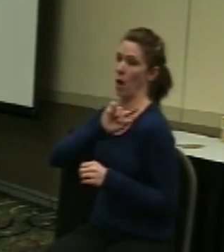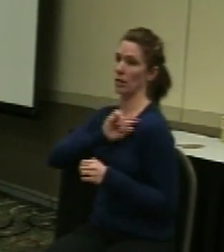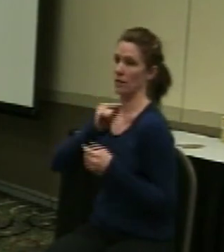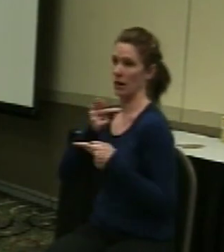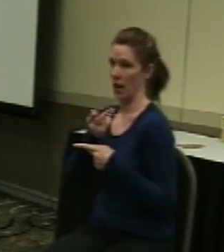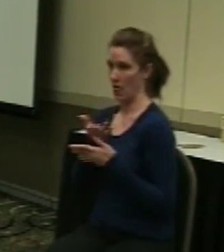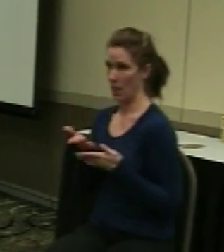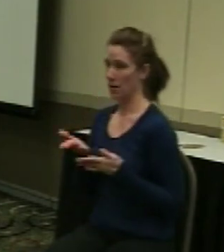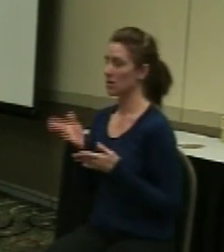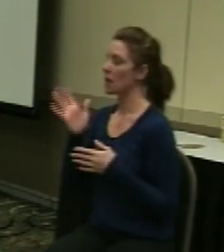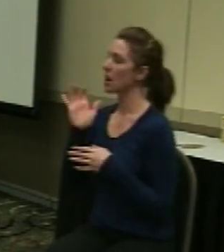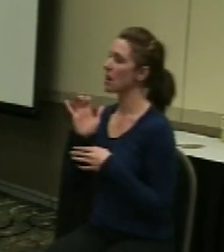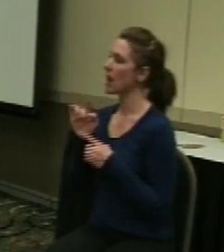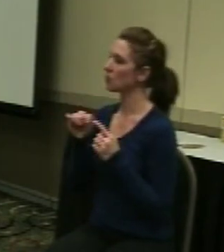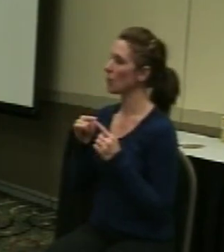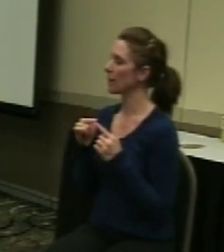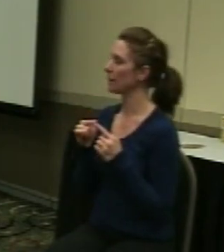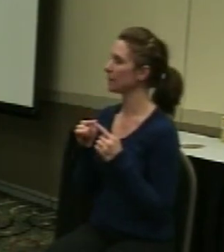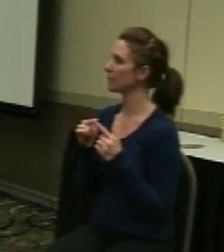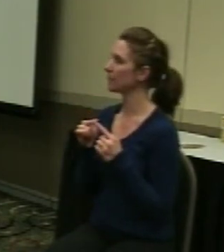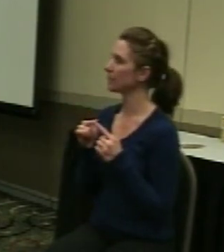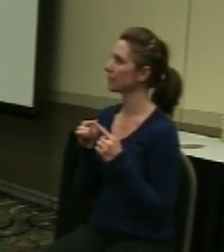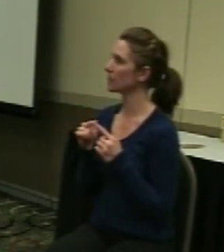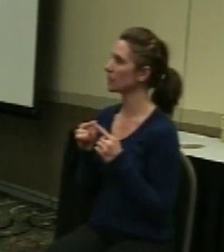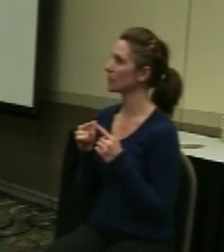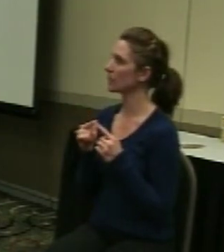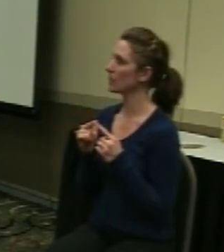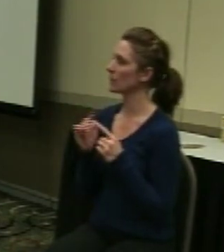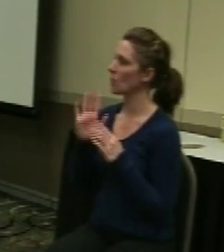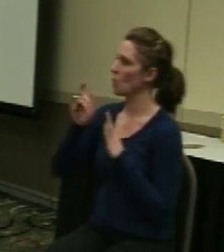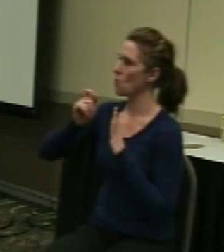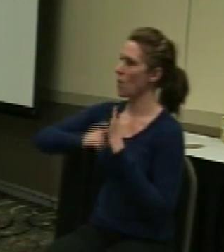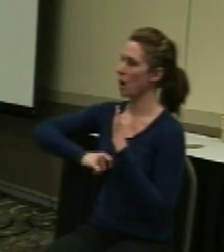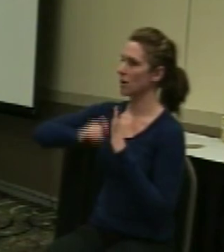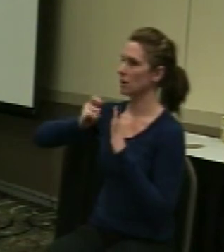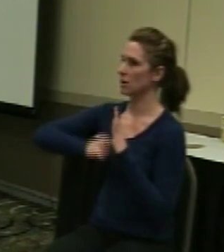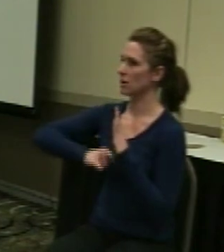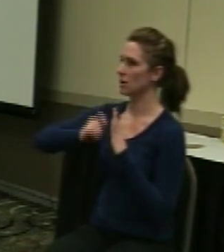things, that's when you will write